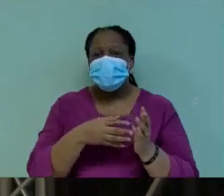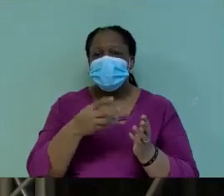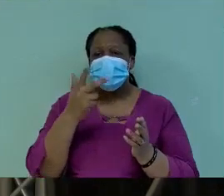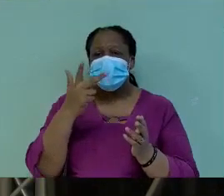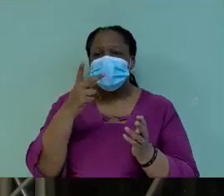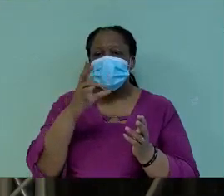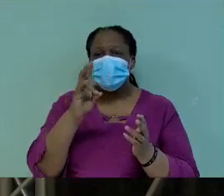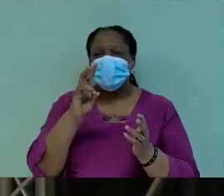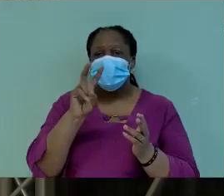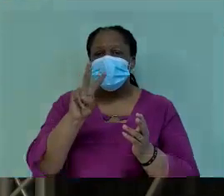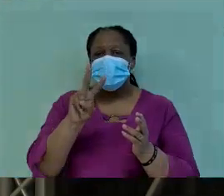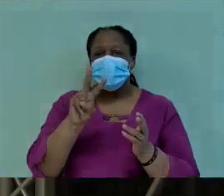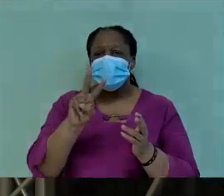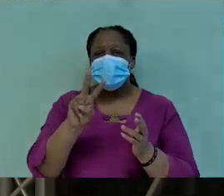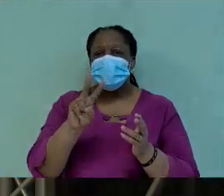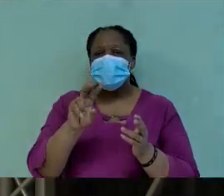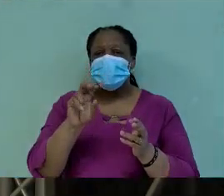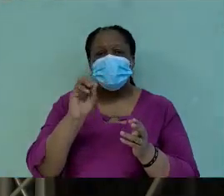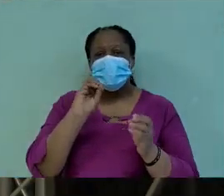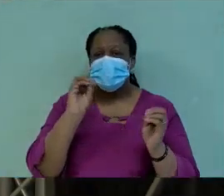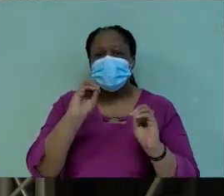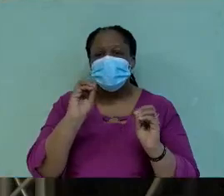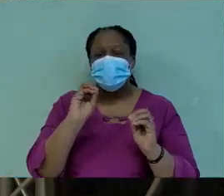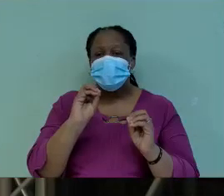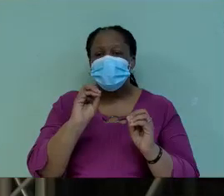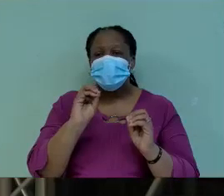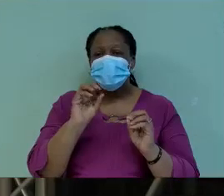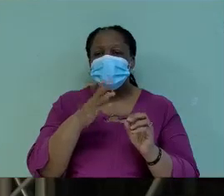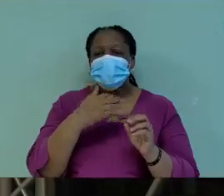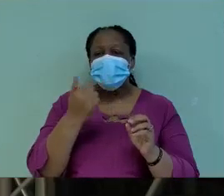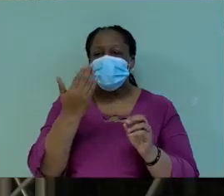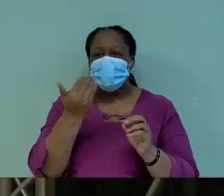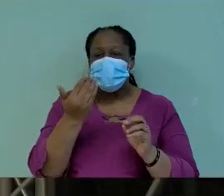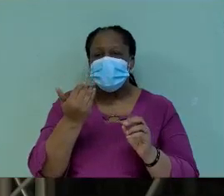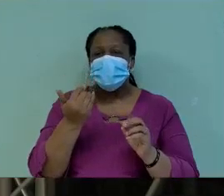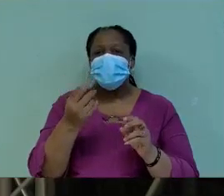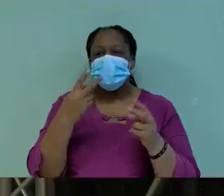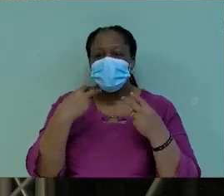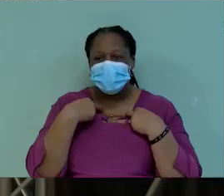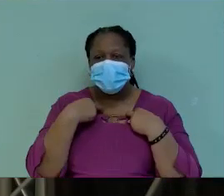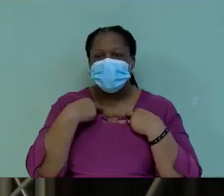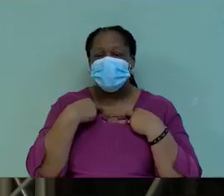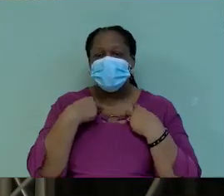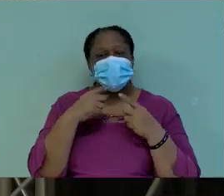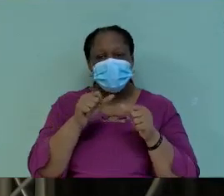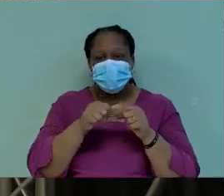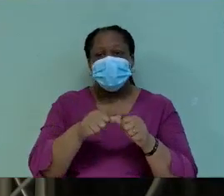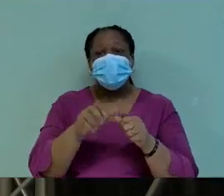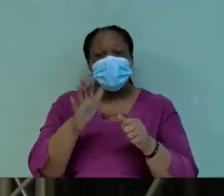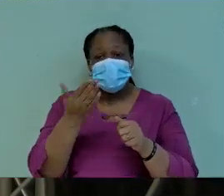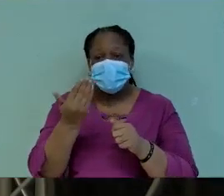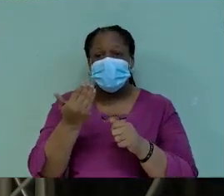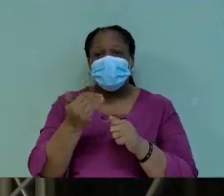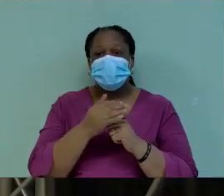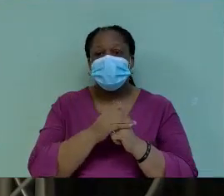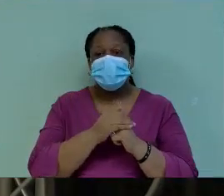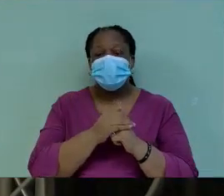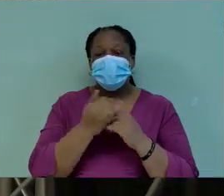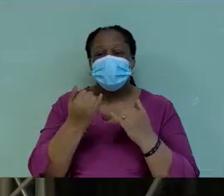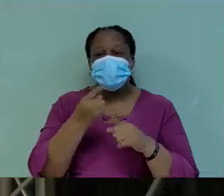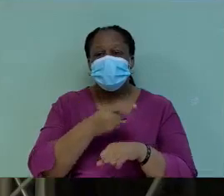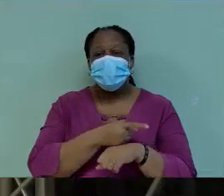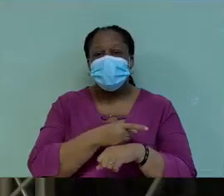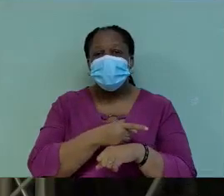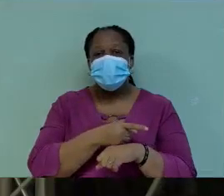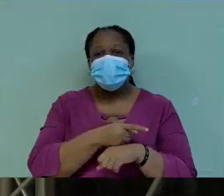372 persons were confirmed negative, and 15 were confirmed positive. And today,